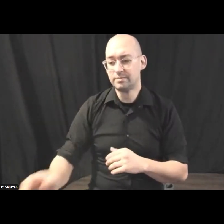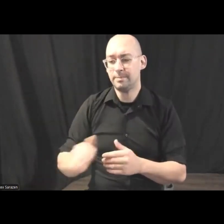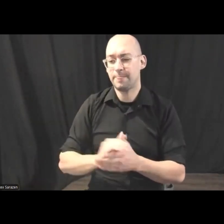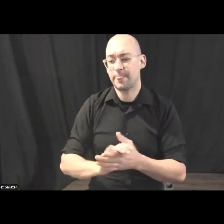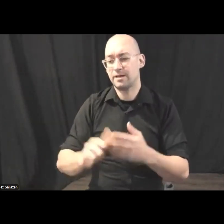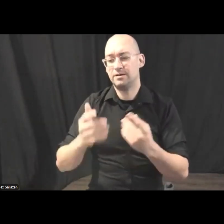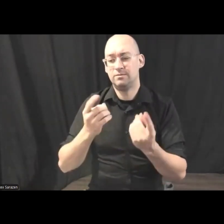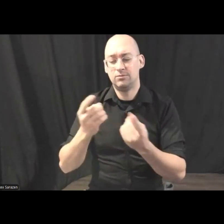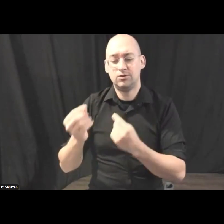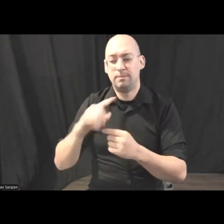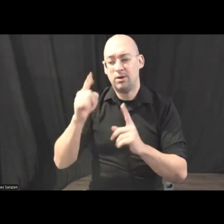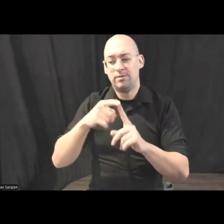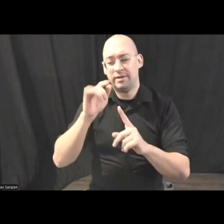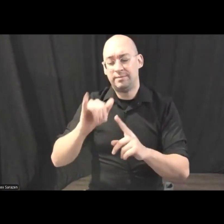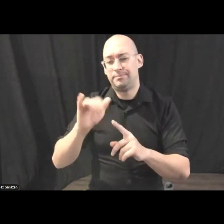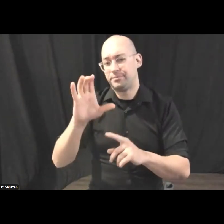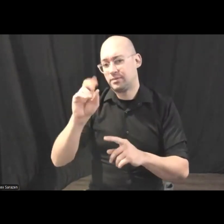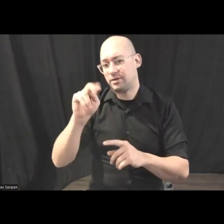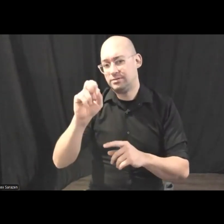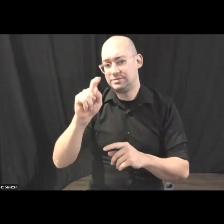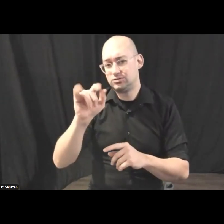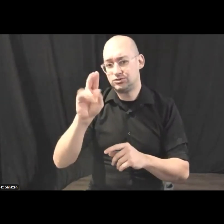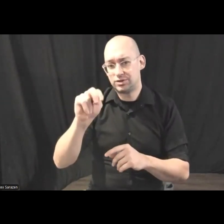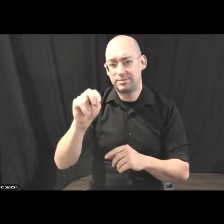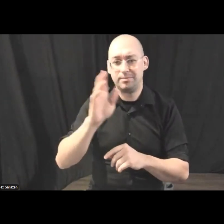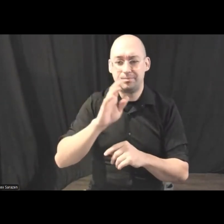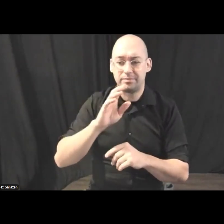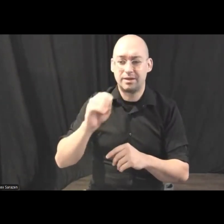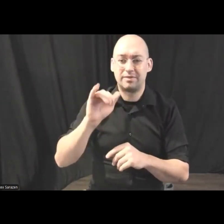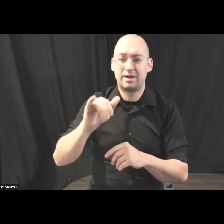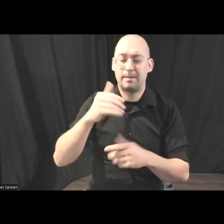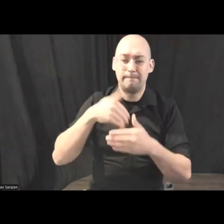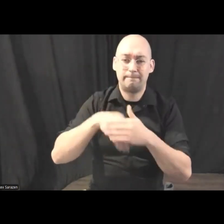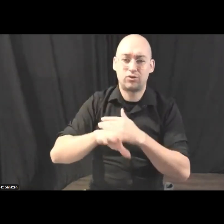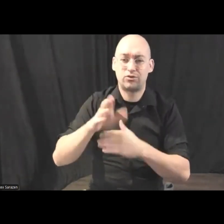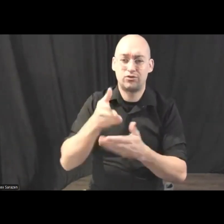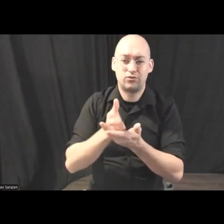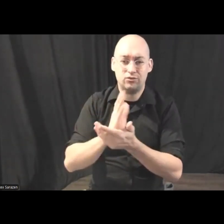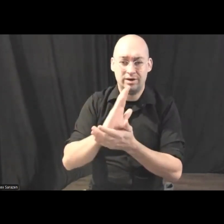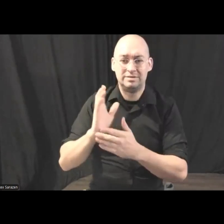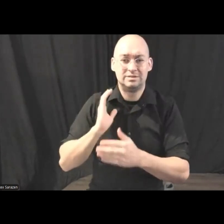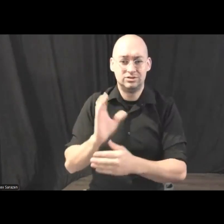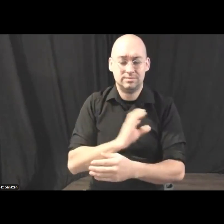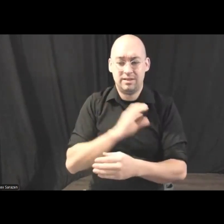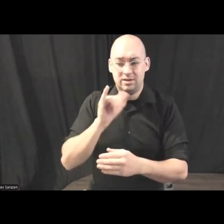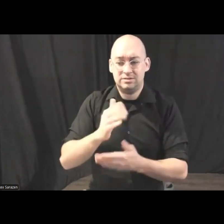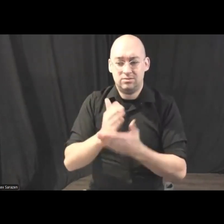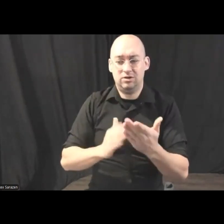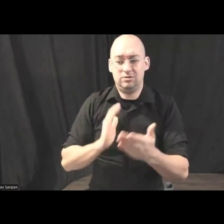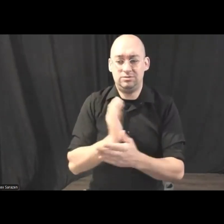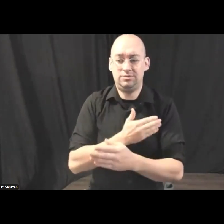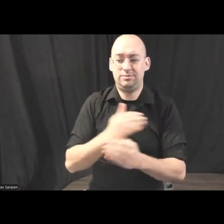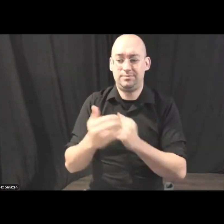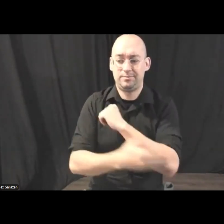that has enormous impact on elders. That birthright citizenship is part of our country, and that federal funding can't